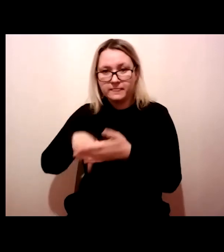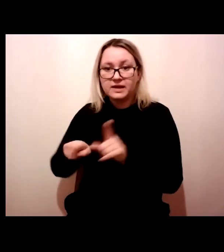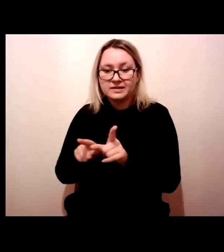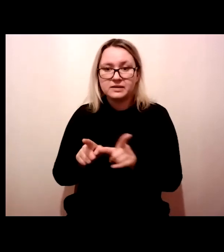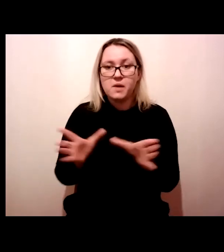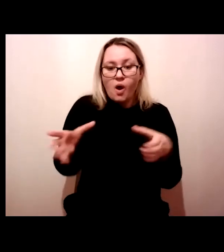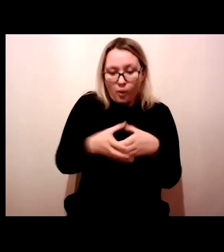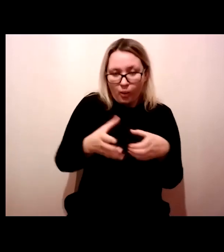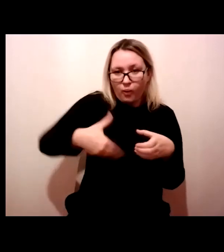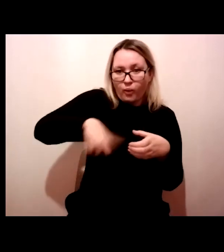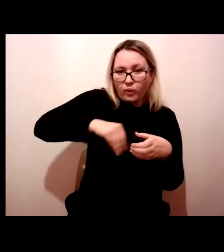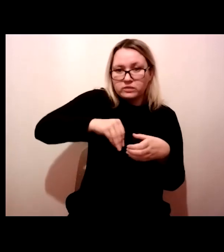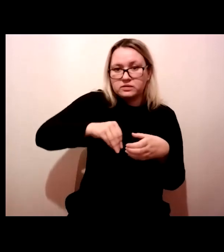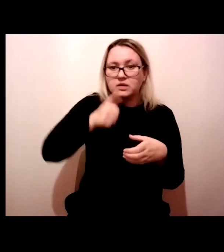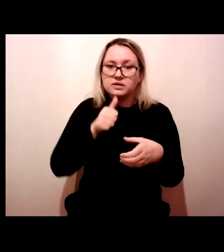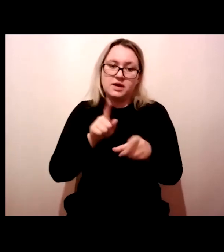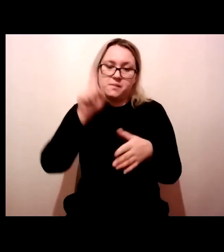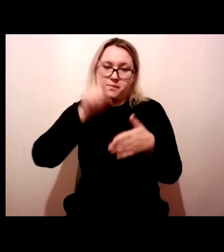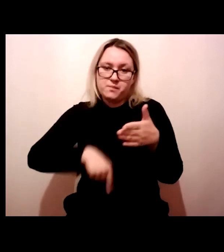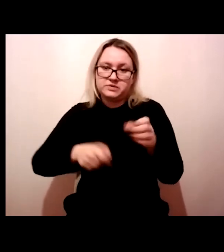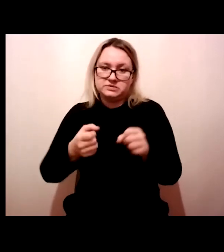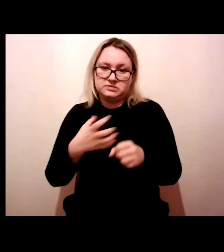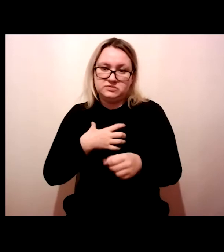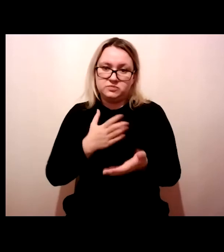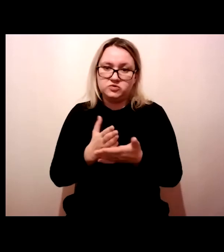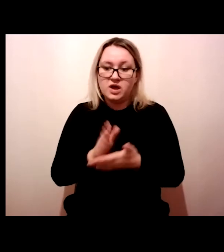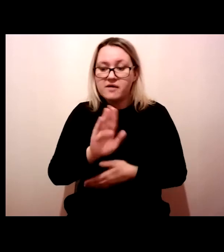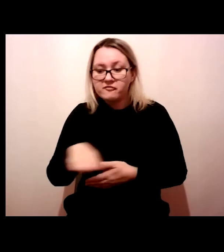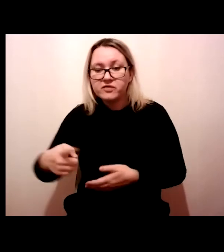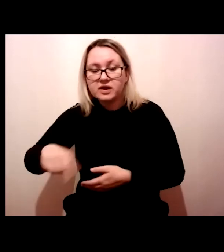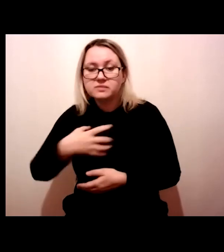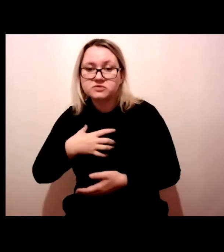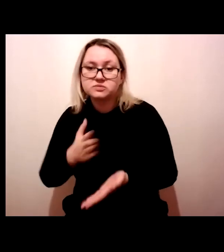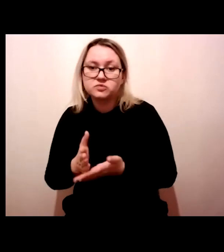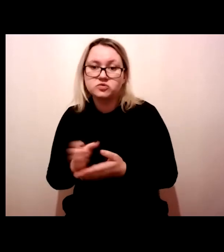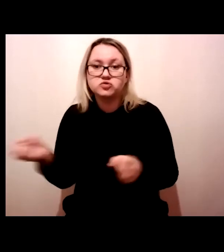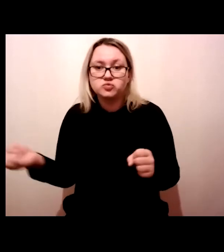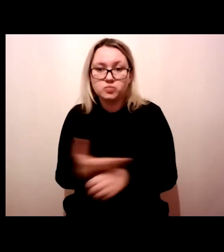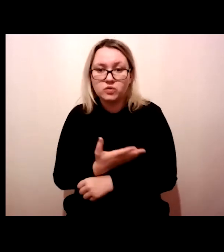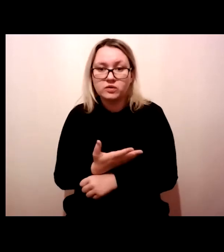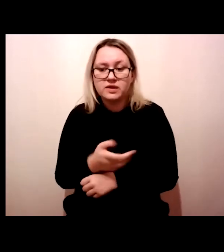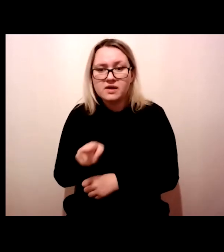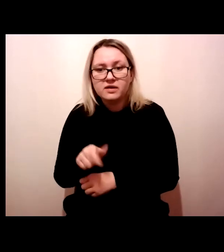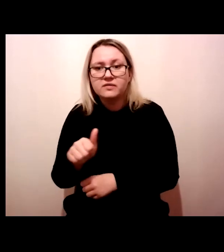love. There has to be trust in the group. As the